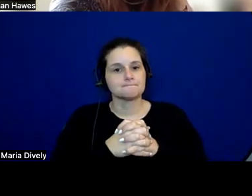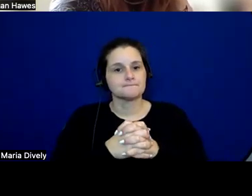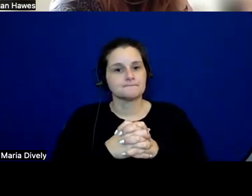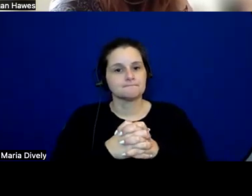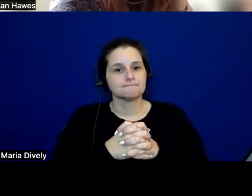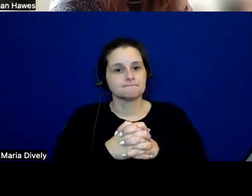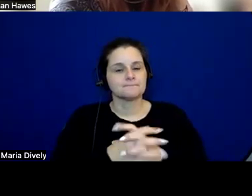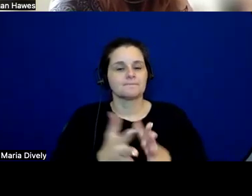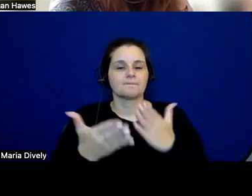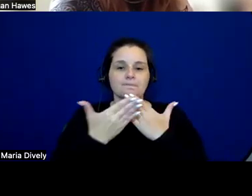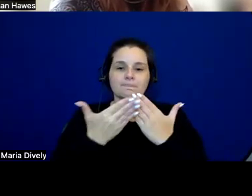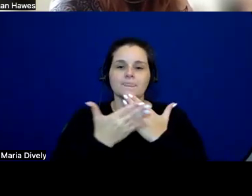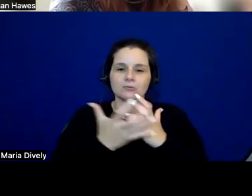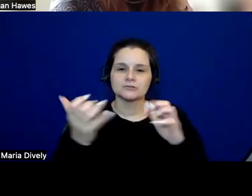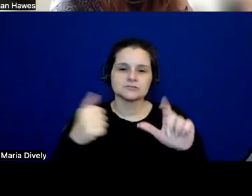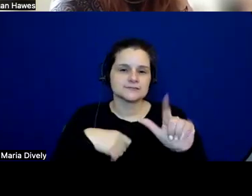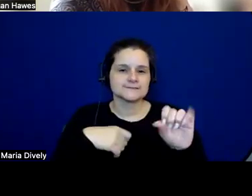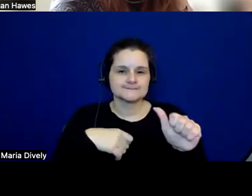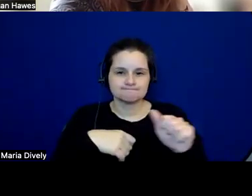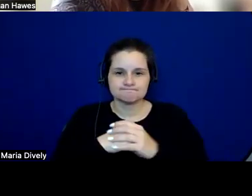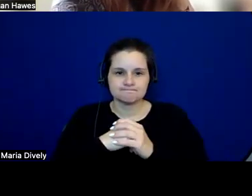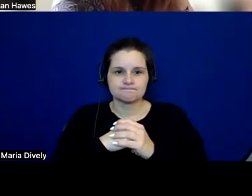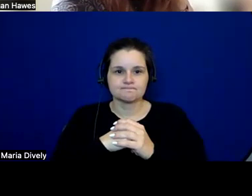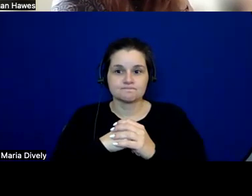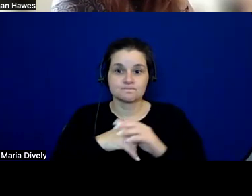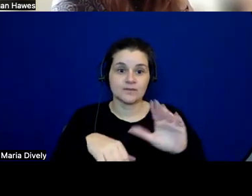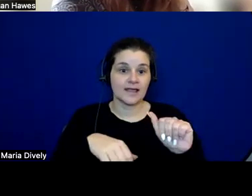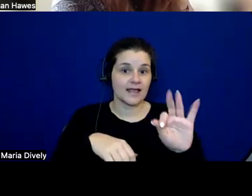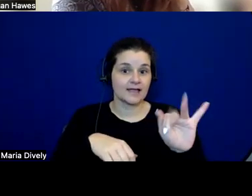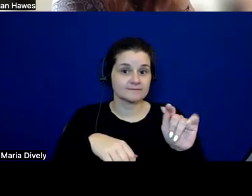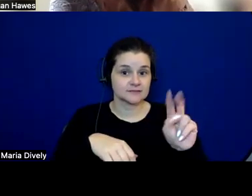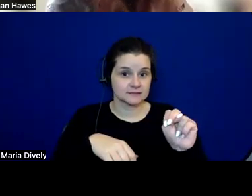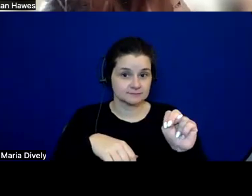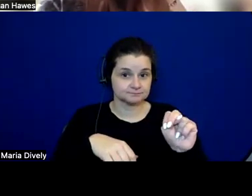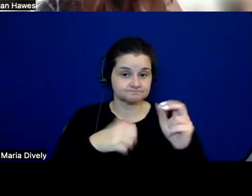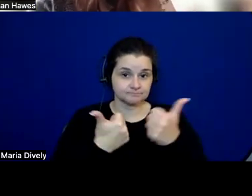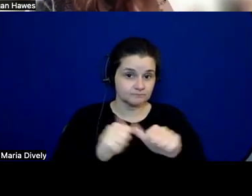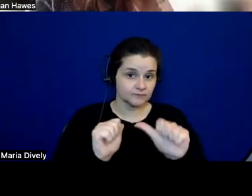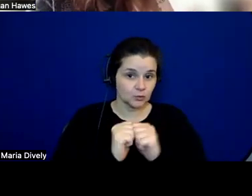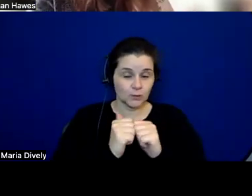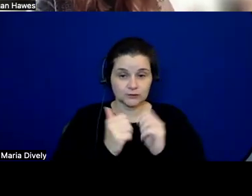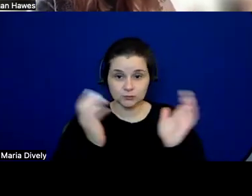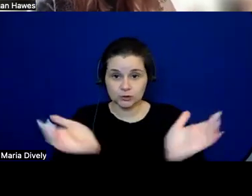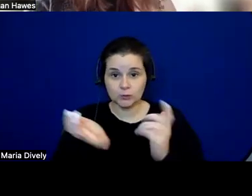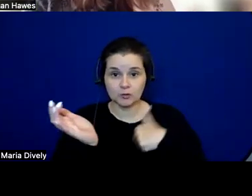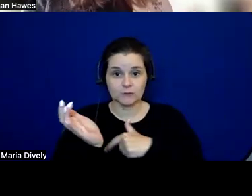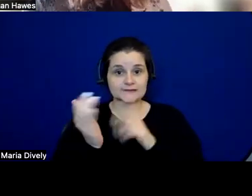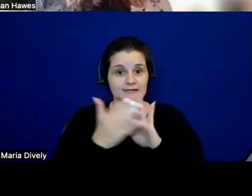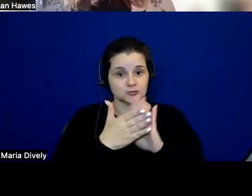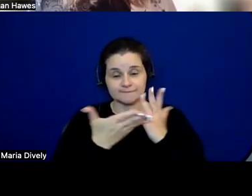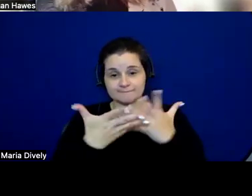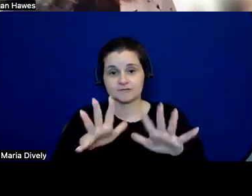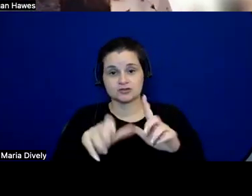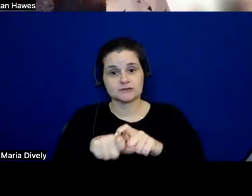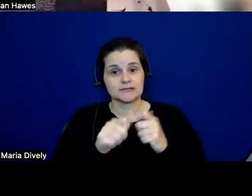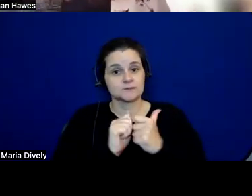Thank you so much, Lisa. Afton, is there anything you'd like to equip us with as we wrap up our time together?